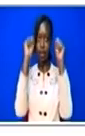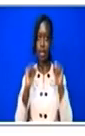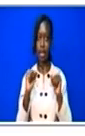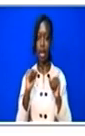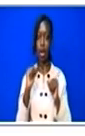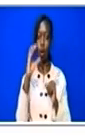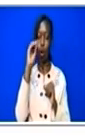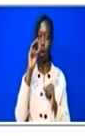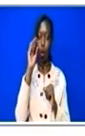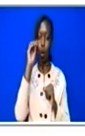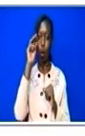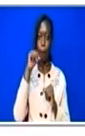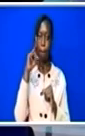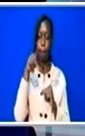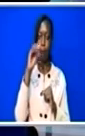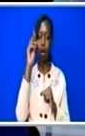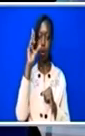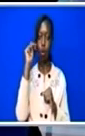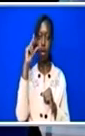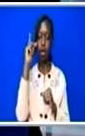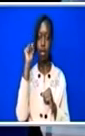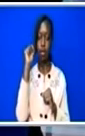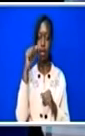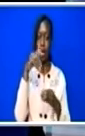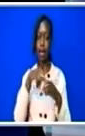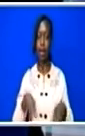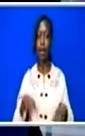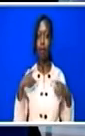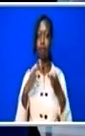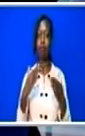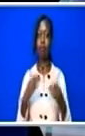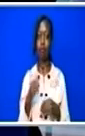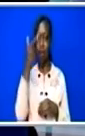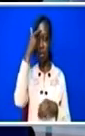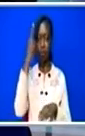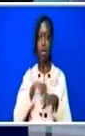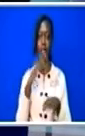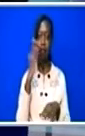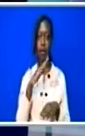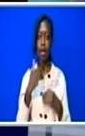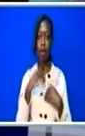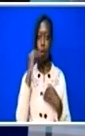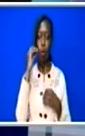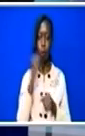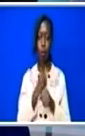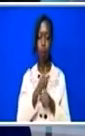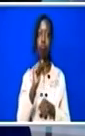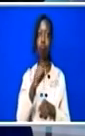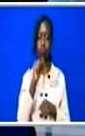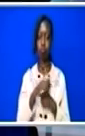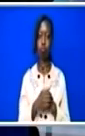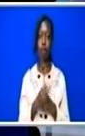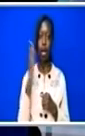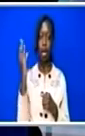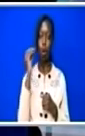living organisms. All right. So, Good. Mwalimu, because I see we have run out of time. Yeah. Do you have an assignment for us? Yes, I have. Okay, please, Here go is ahead.